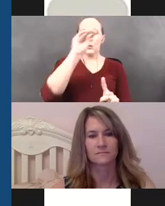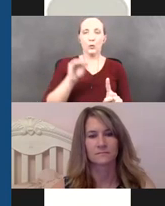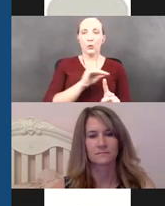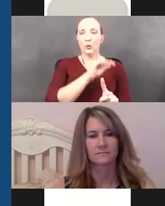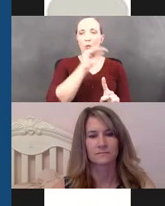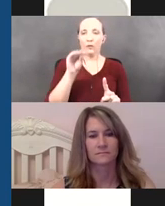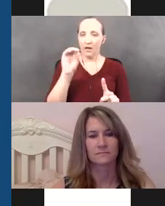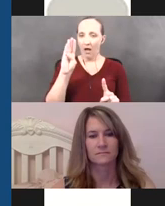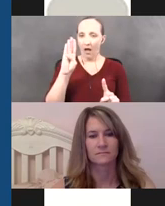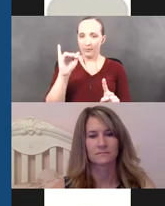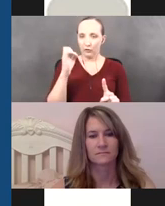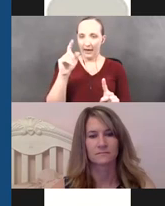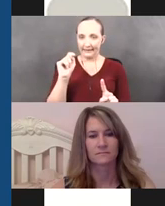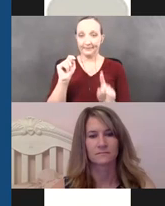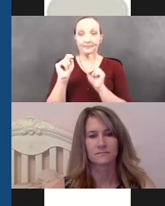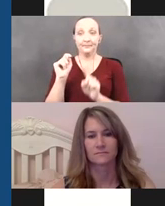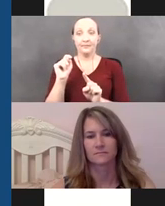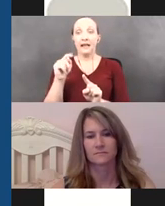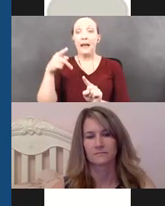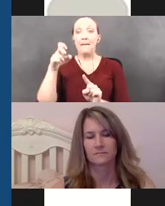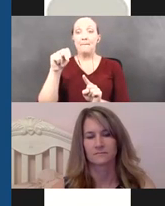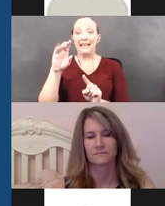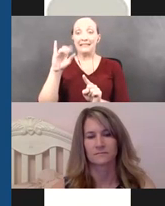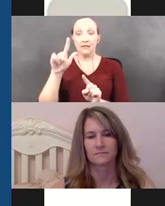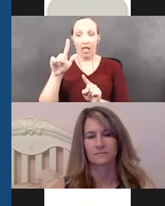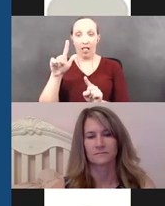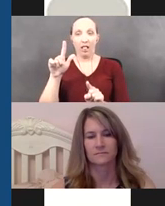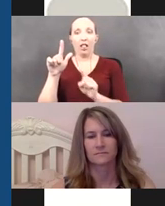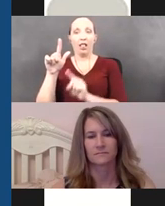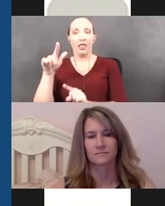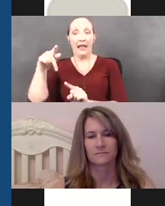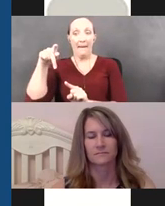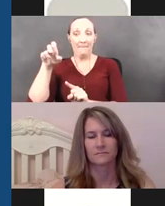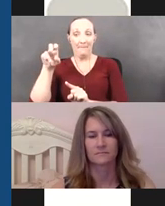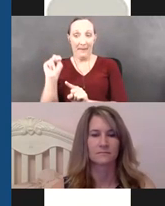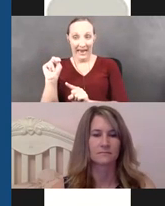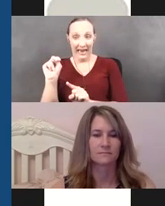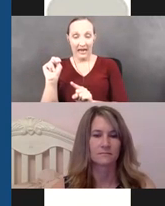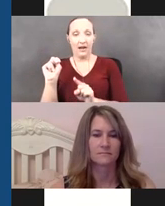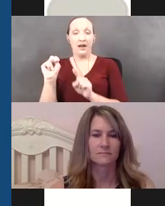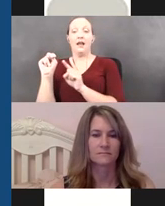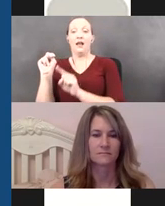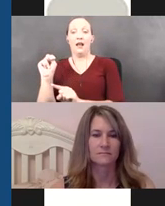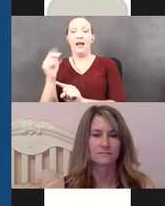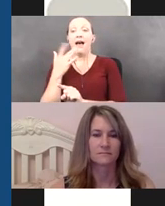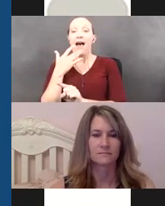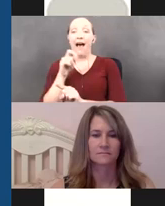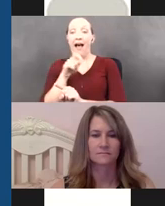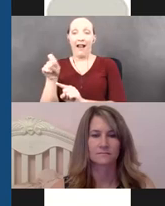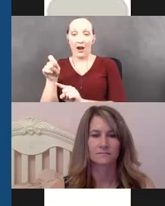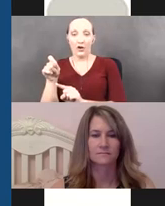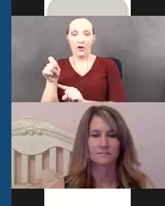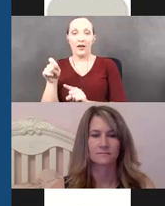the una pencil, herramienta de la the mano pen, donde pueden mover los a objetos, marker, el a lápiz, highlighter, la a pluma,